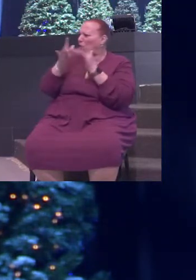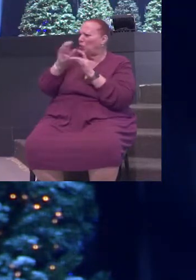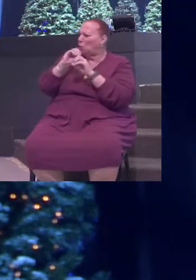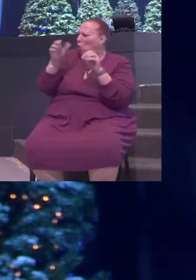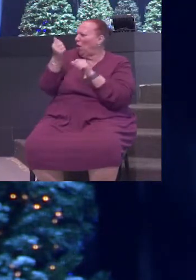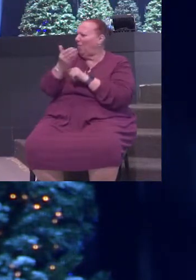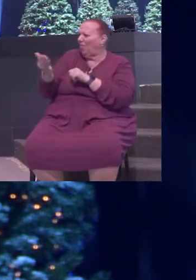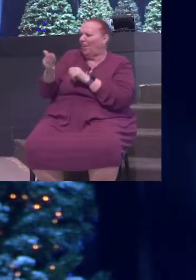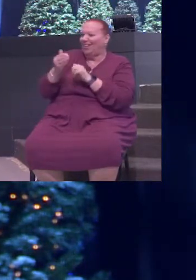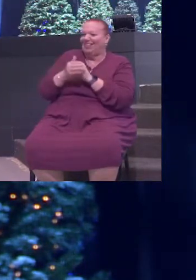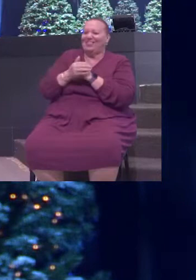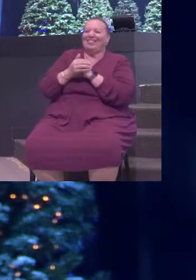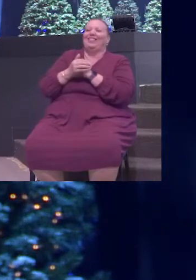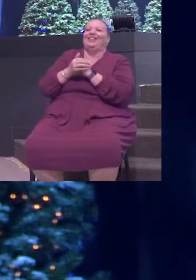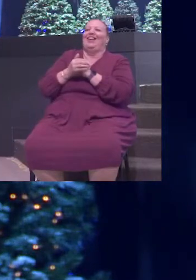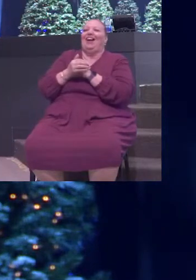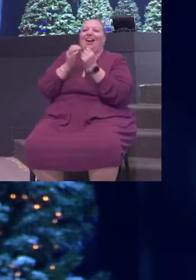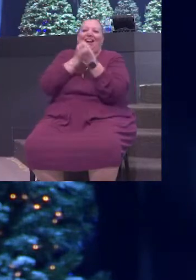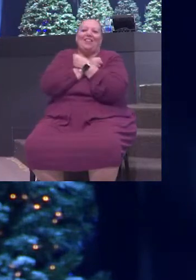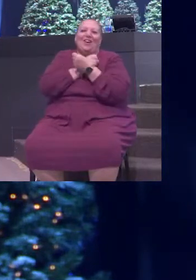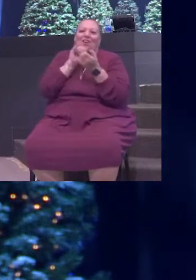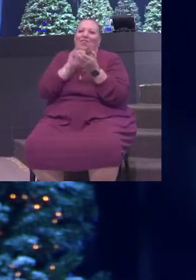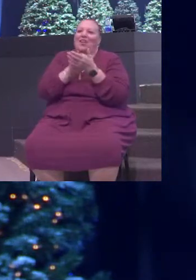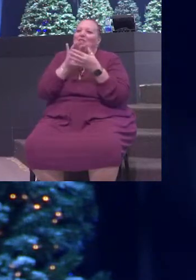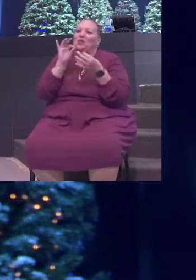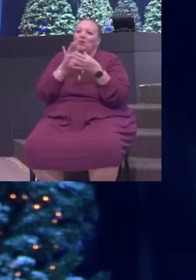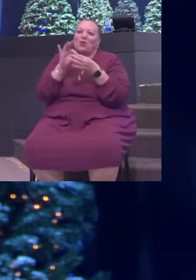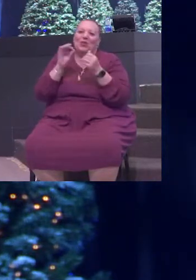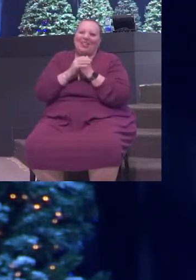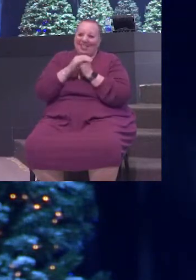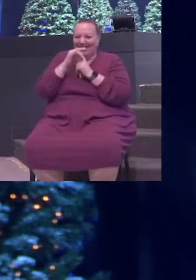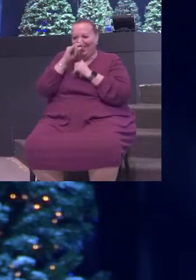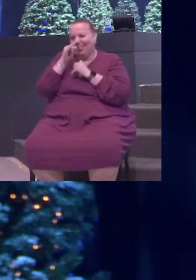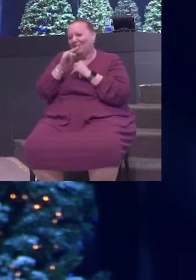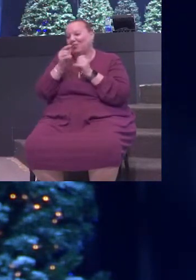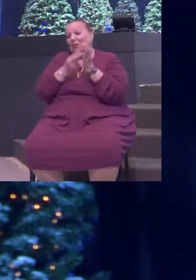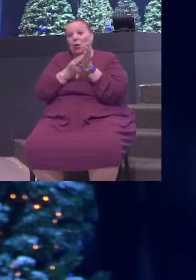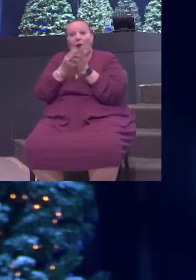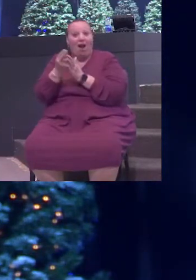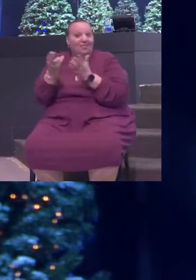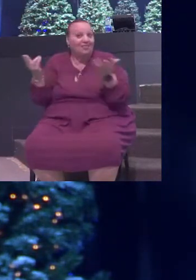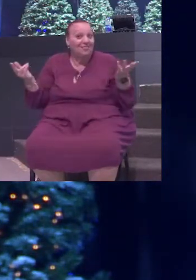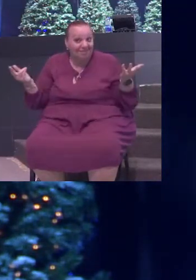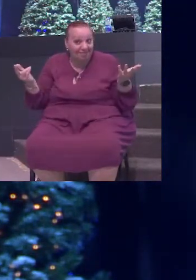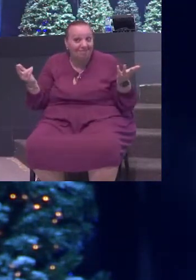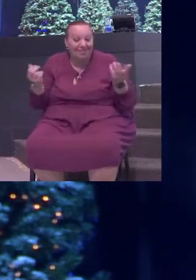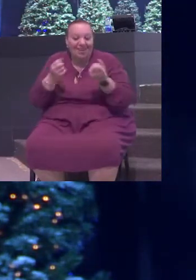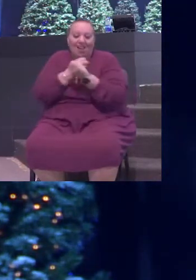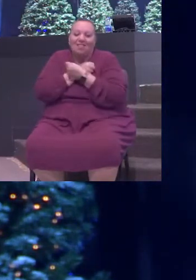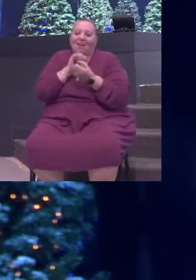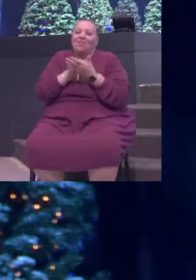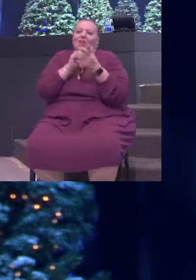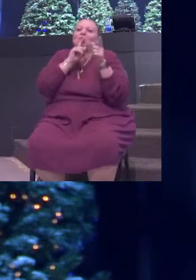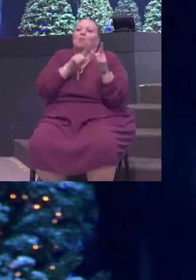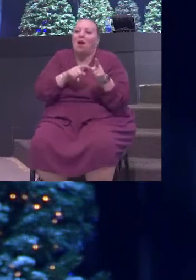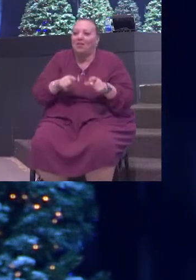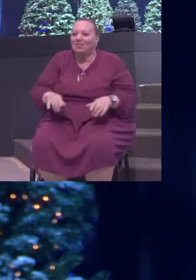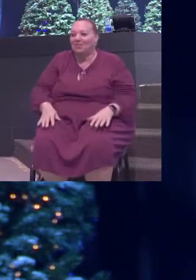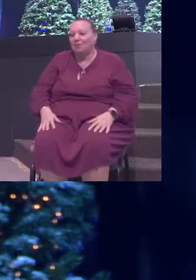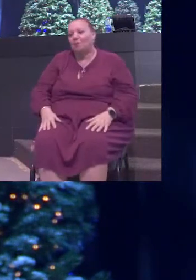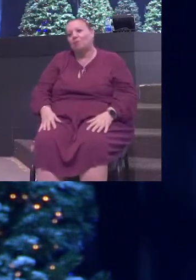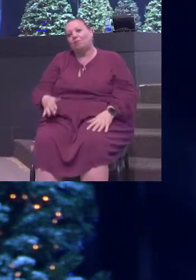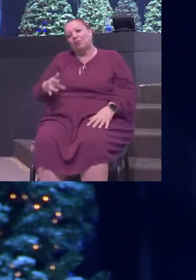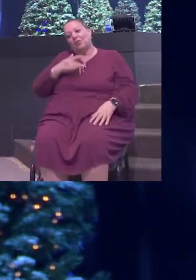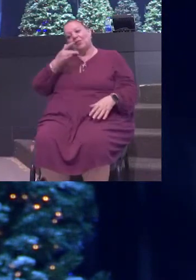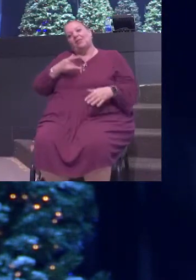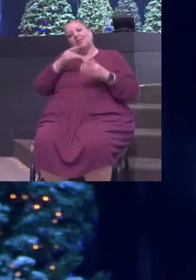or anything. I just love that little story. I mean, kids are just so honest, and I love that response. There's a sense